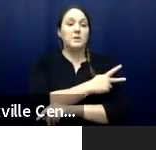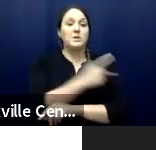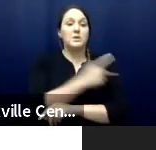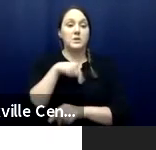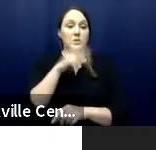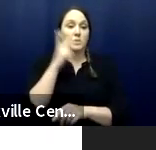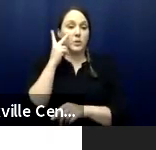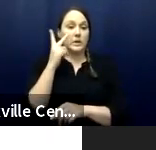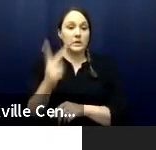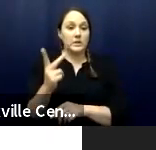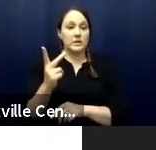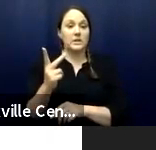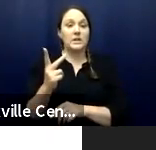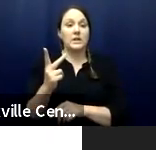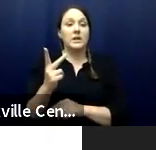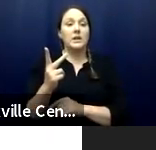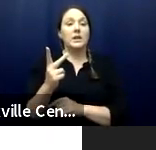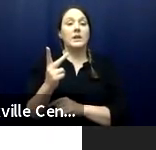or that we have seen